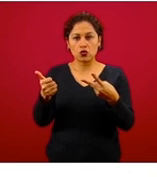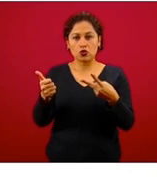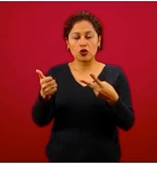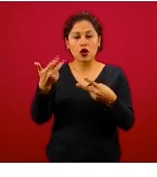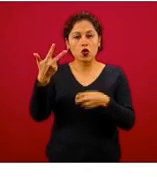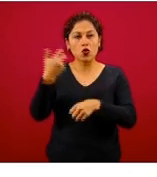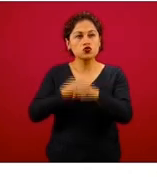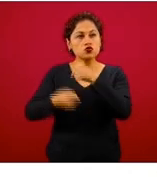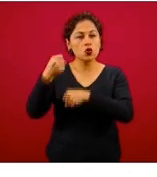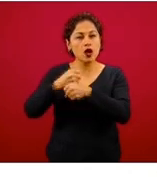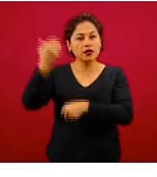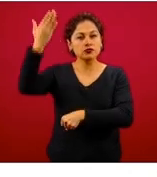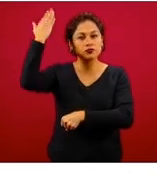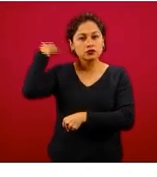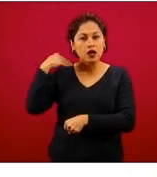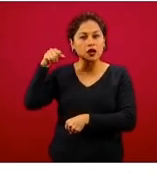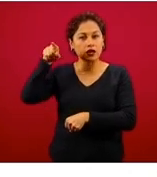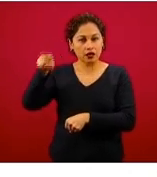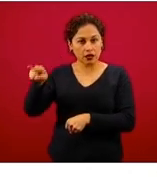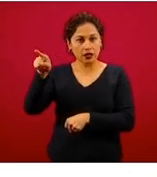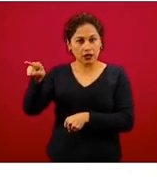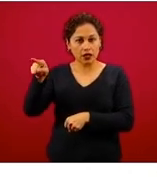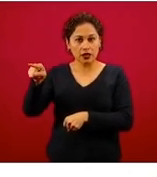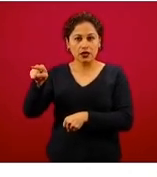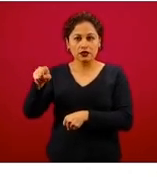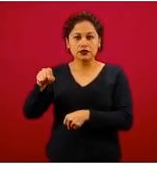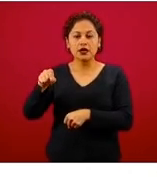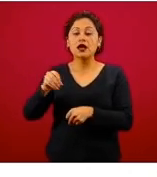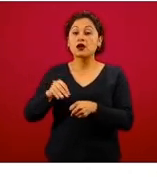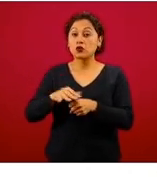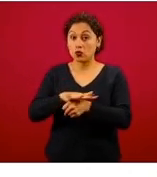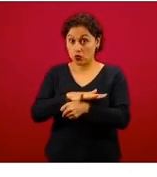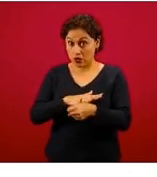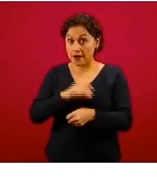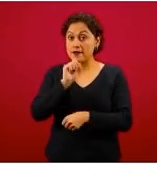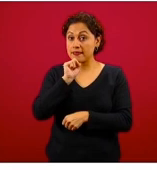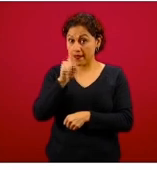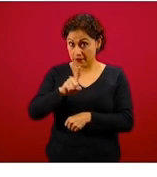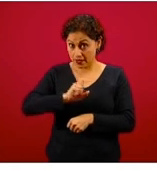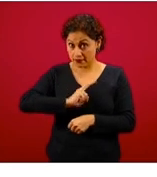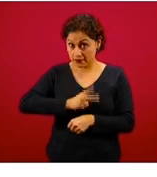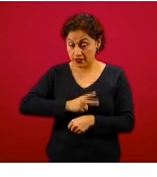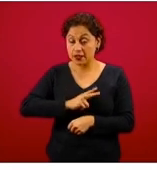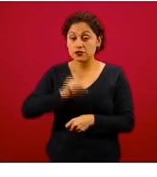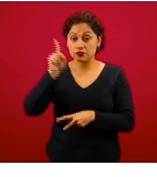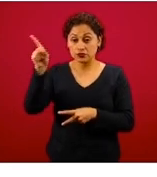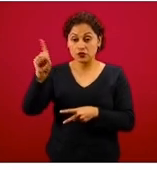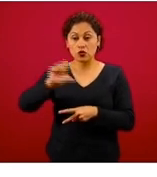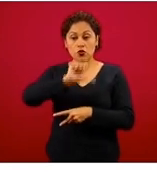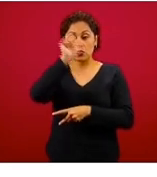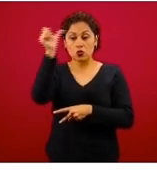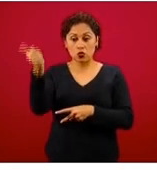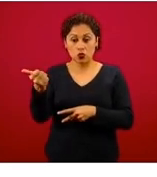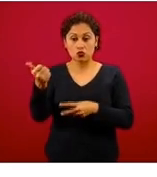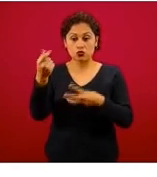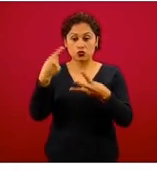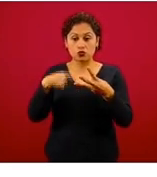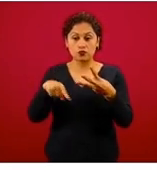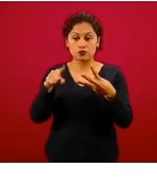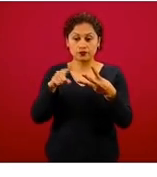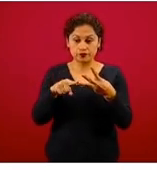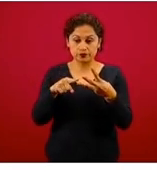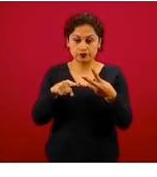años, produced otra acute acción de uno de respiratory estos syndrome. coronavirus. The Y es second ahora coronavirus cuando, a was the través de MERS otro de coronavirus los elementos